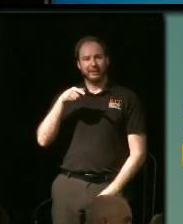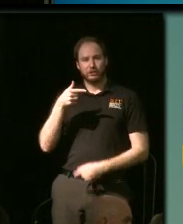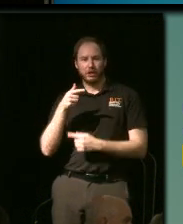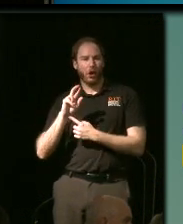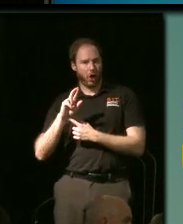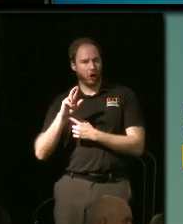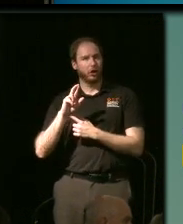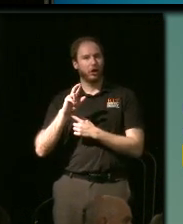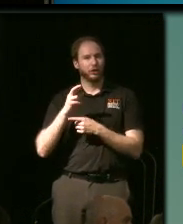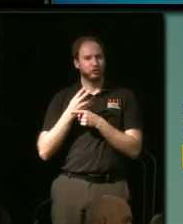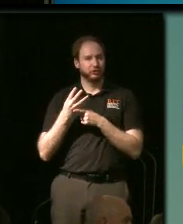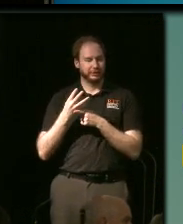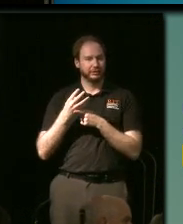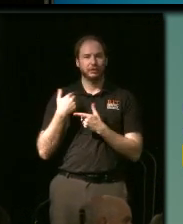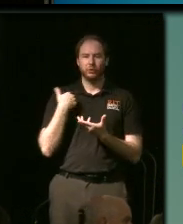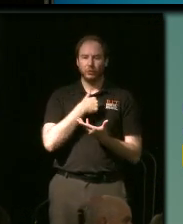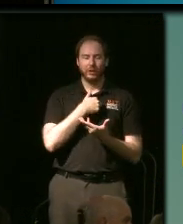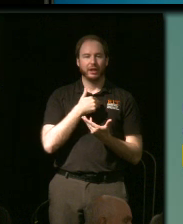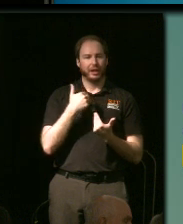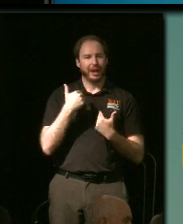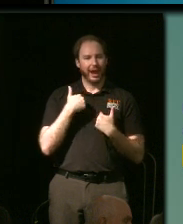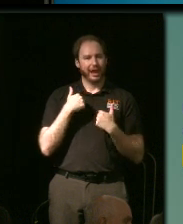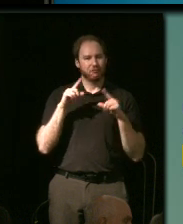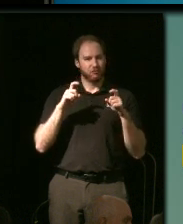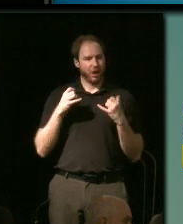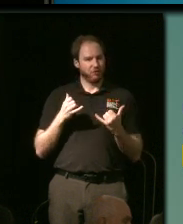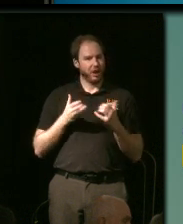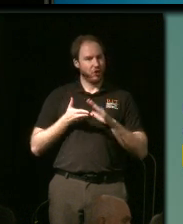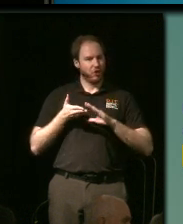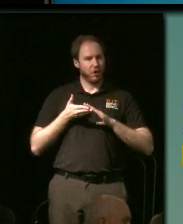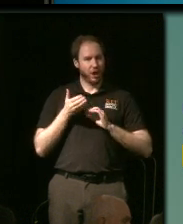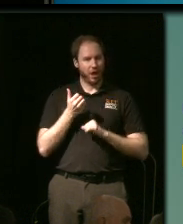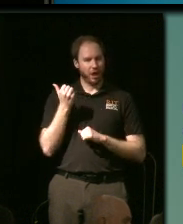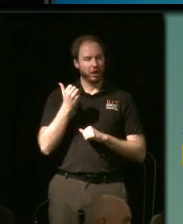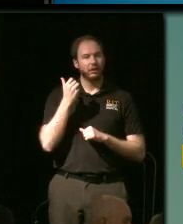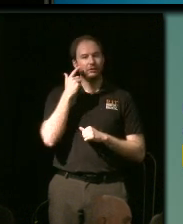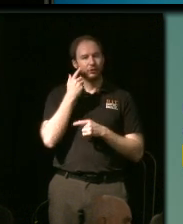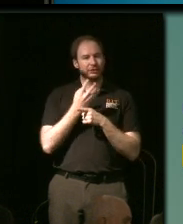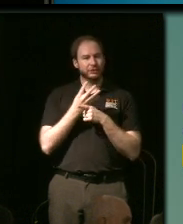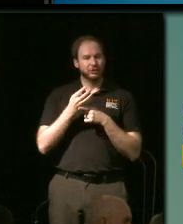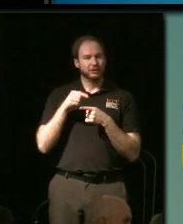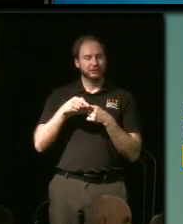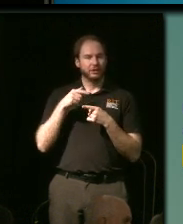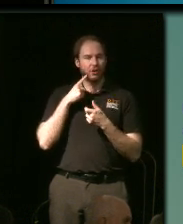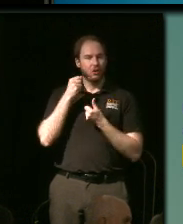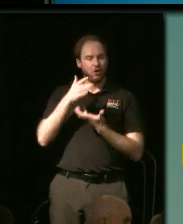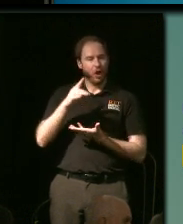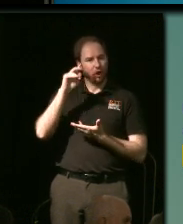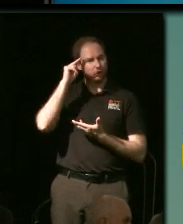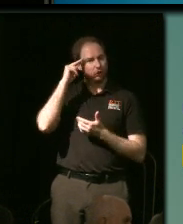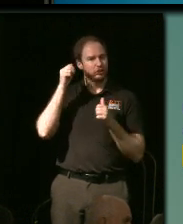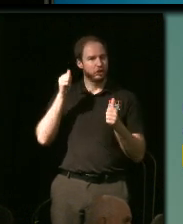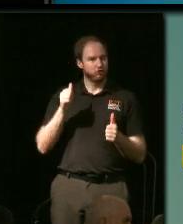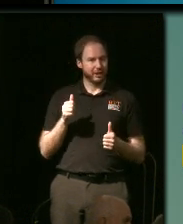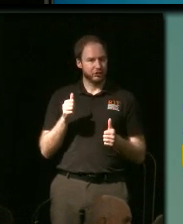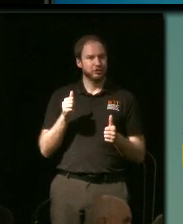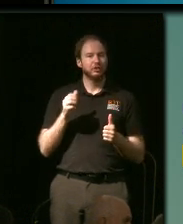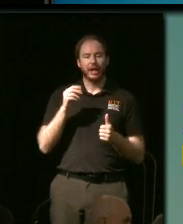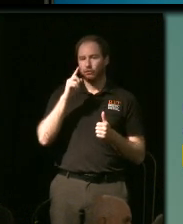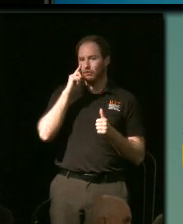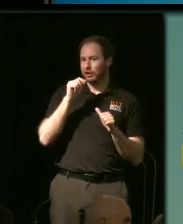gene. We have a trial going on right now with a gene that has neurologic degeneration and